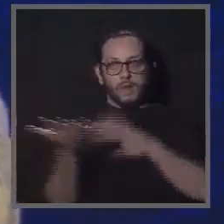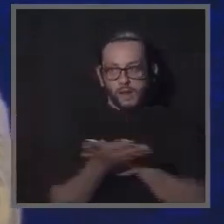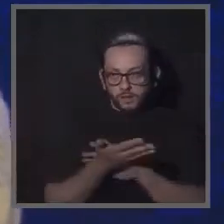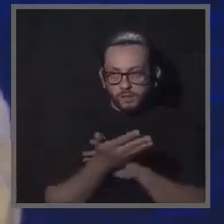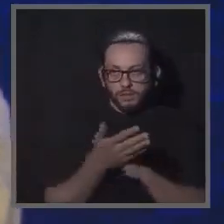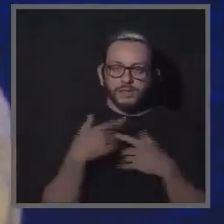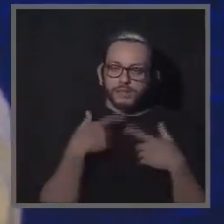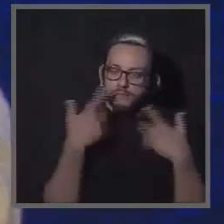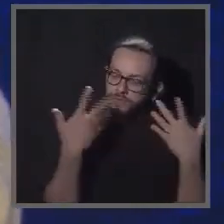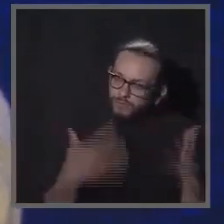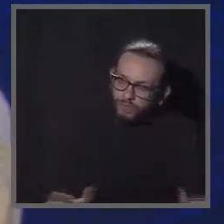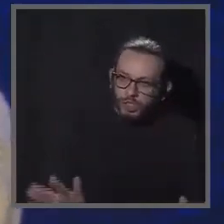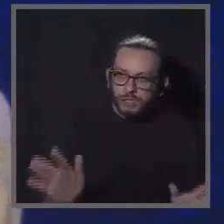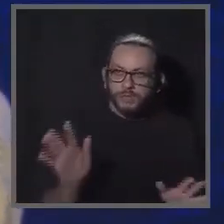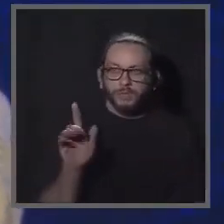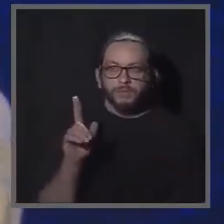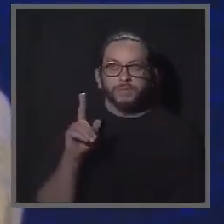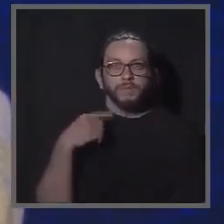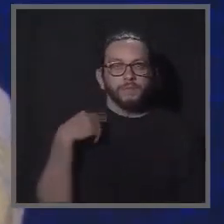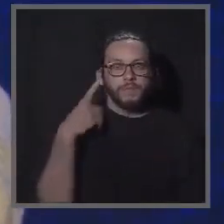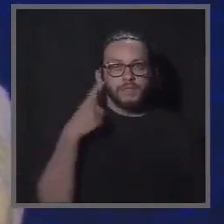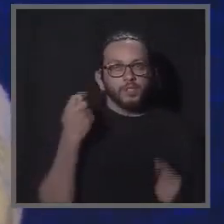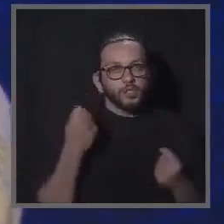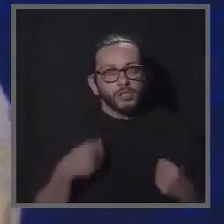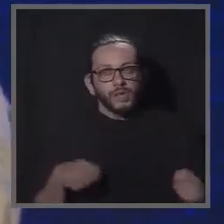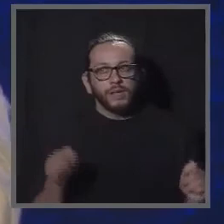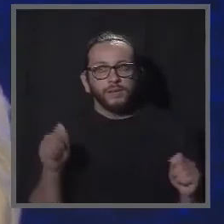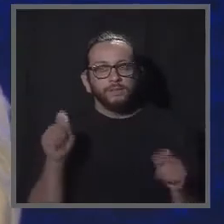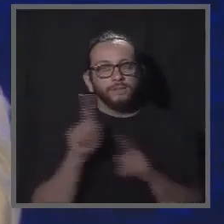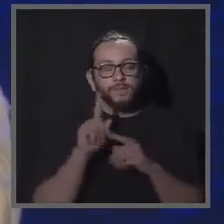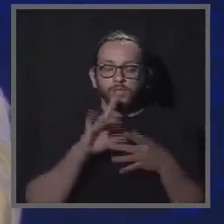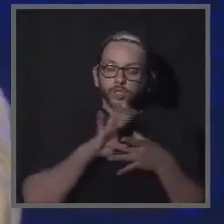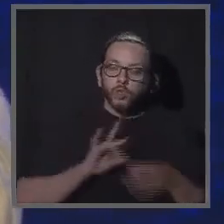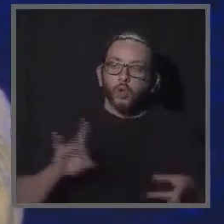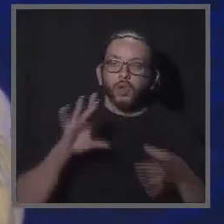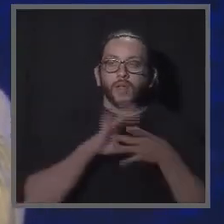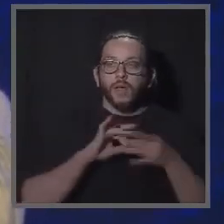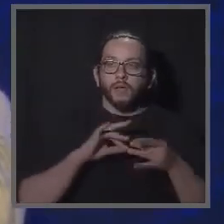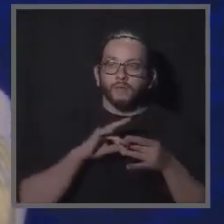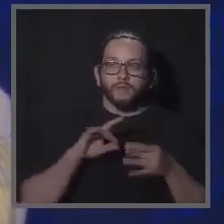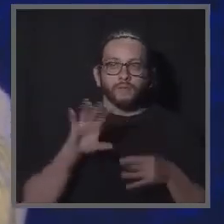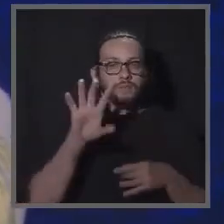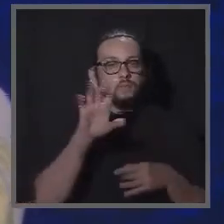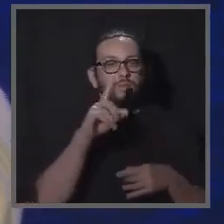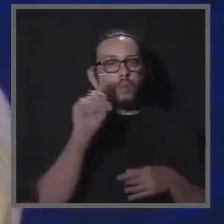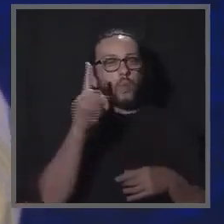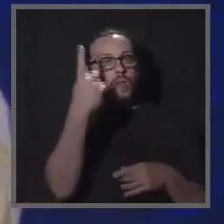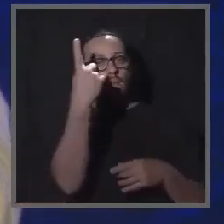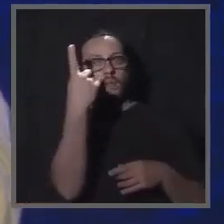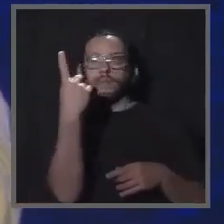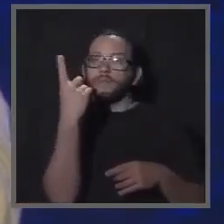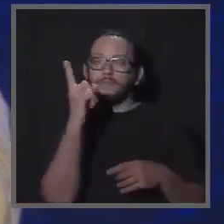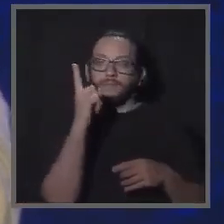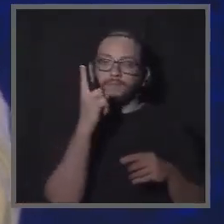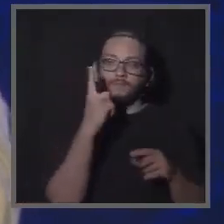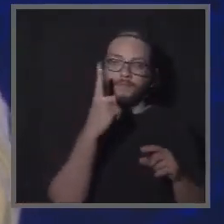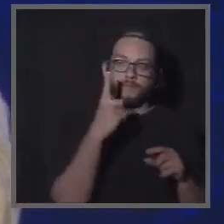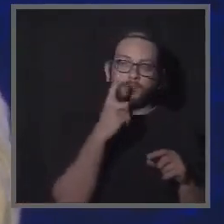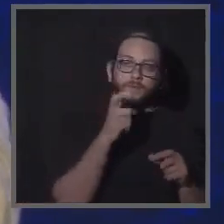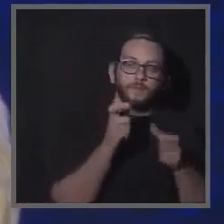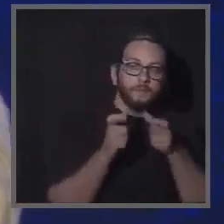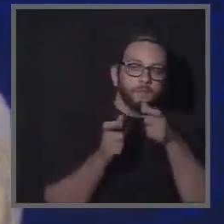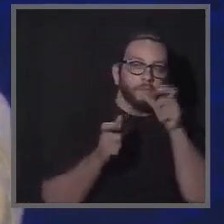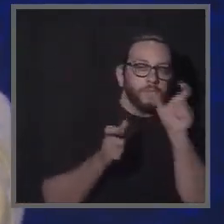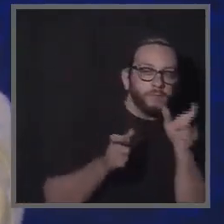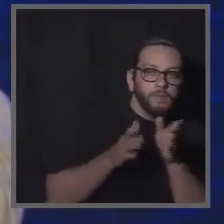mentioned, not from a perspective of creating homogeneous narratives. One thing is common vocabulary so